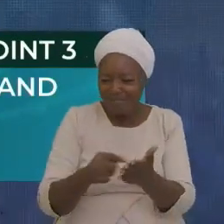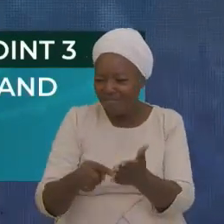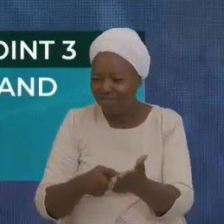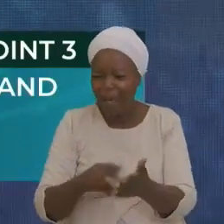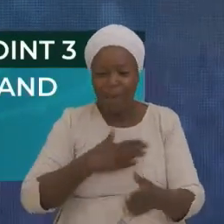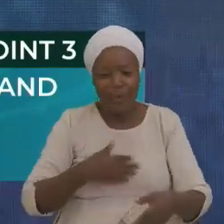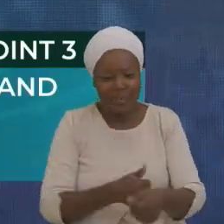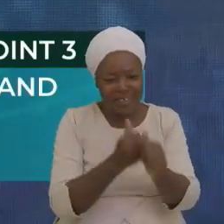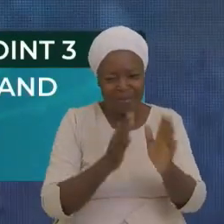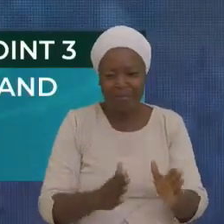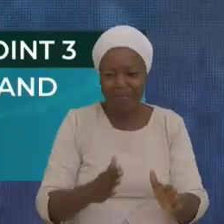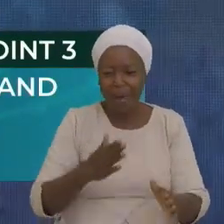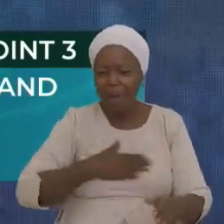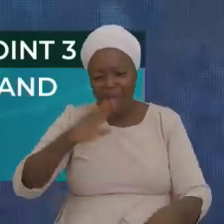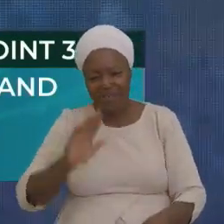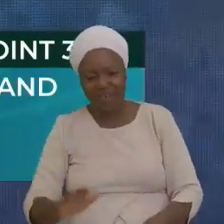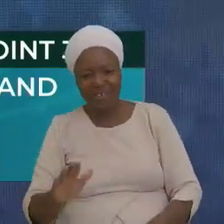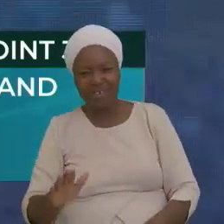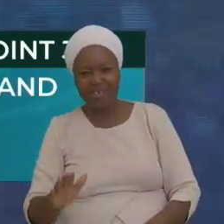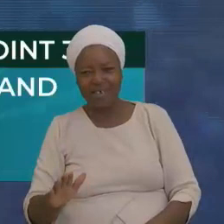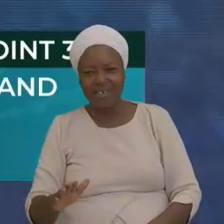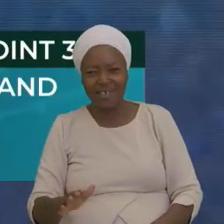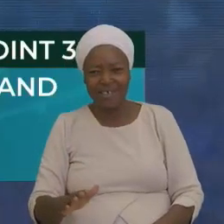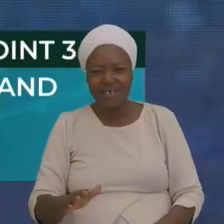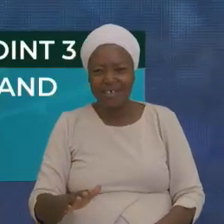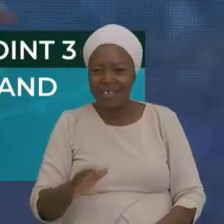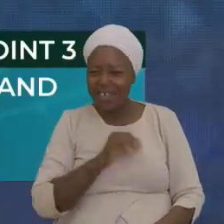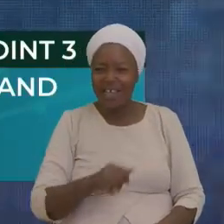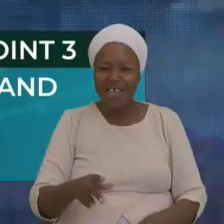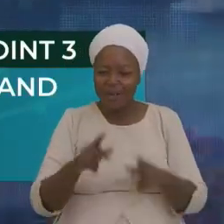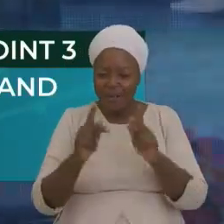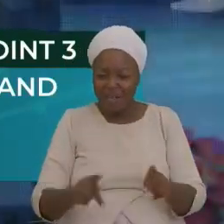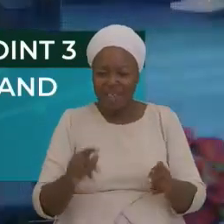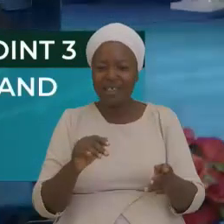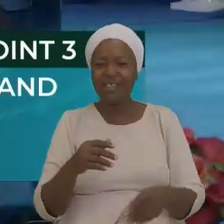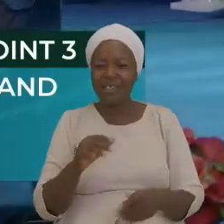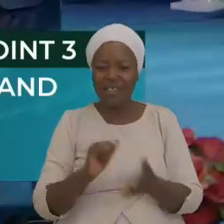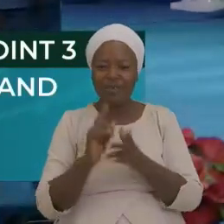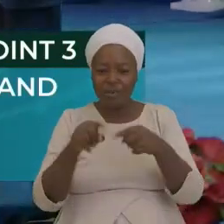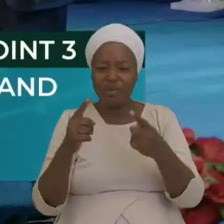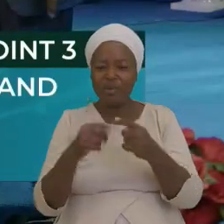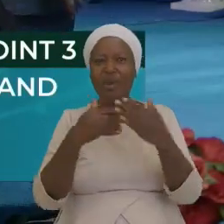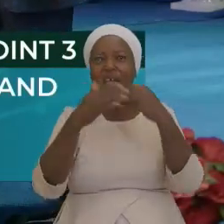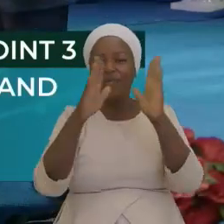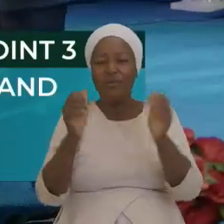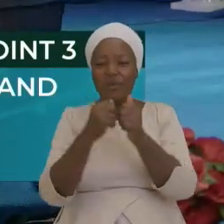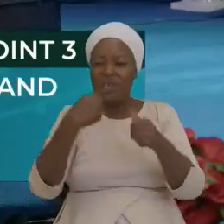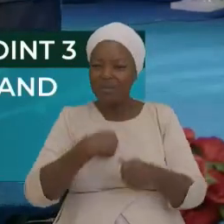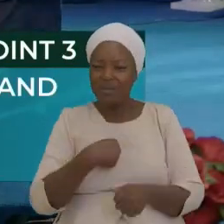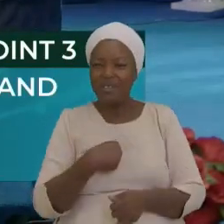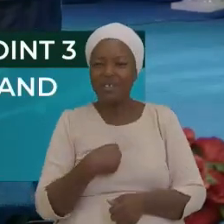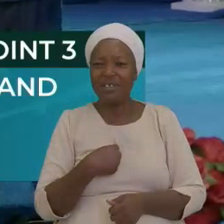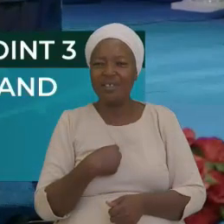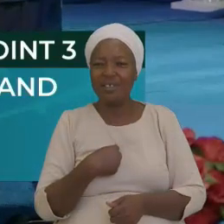disciple, my child, a citizen of the kingdom of God.